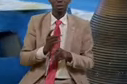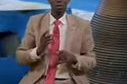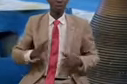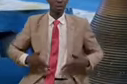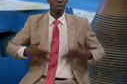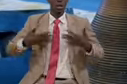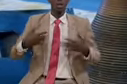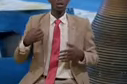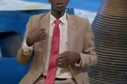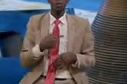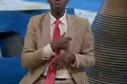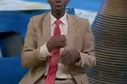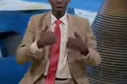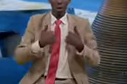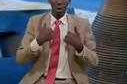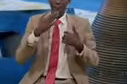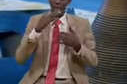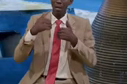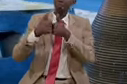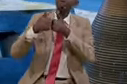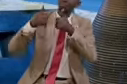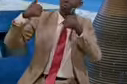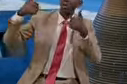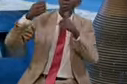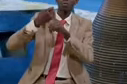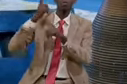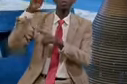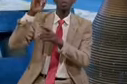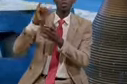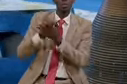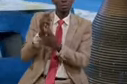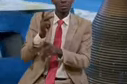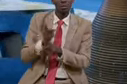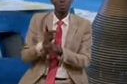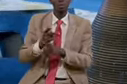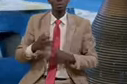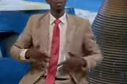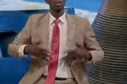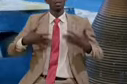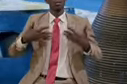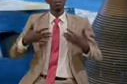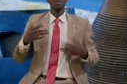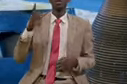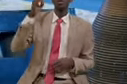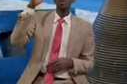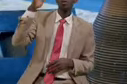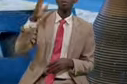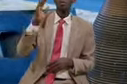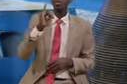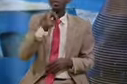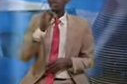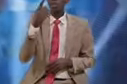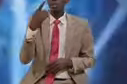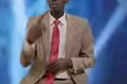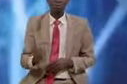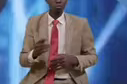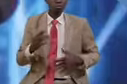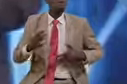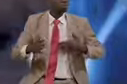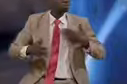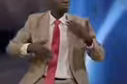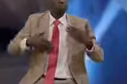been separated from the sustainer of life. God is the joy of